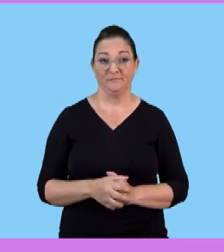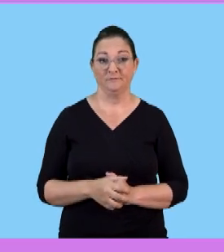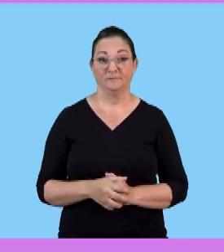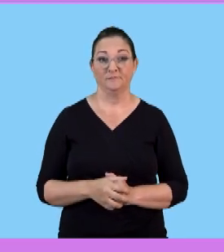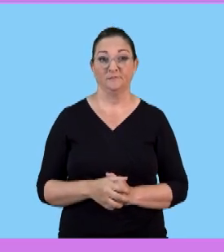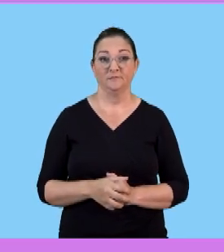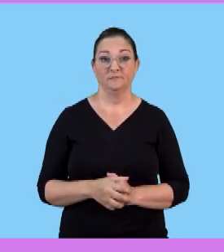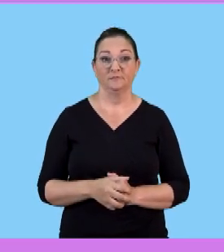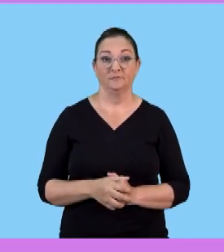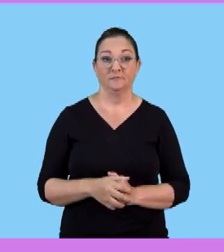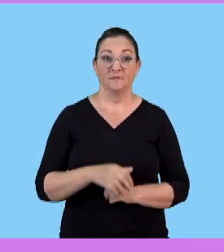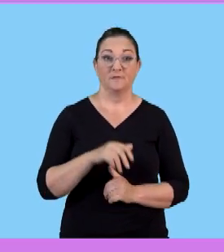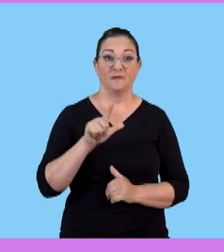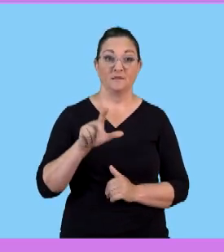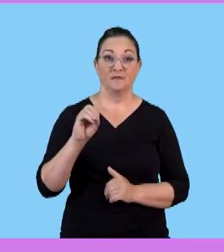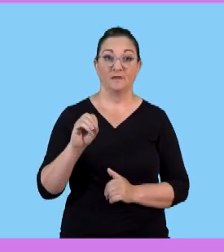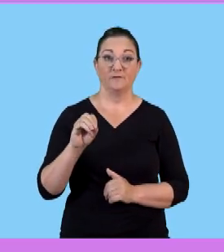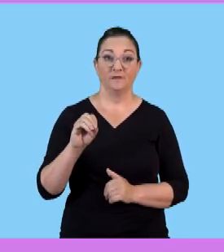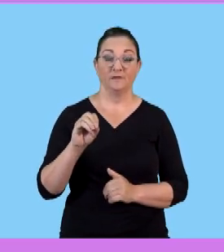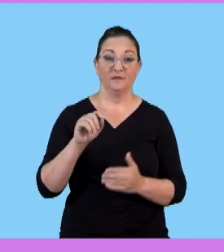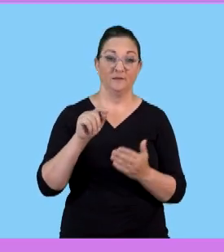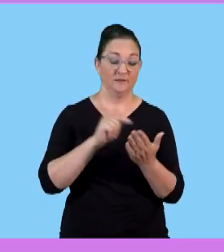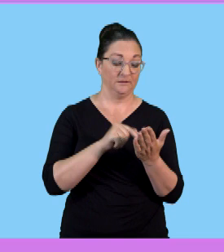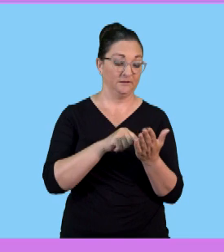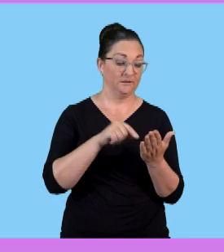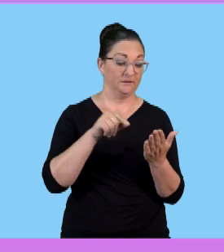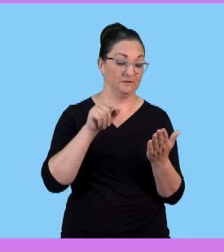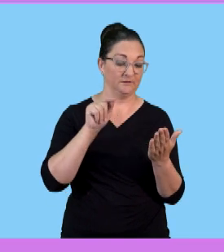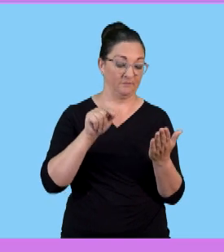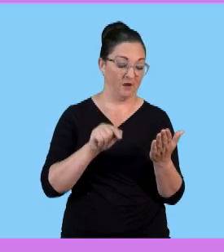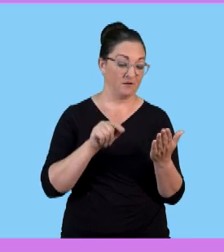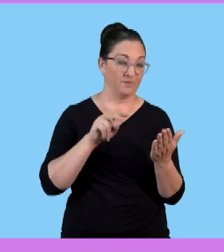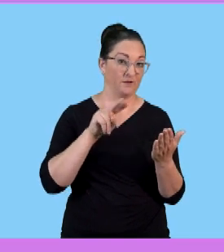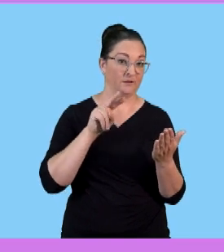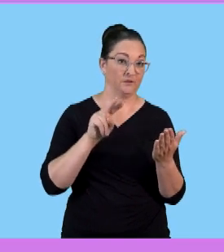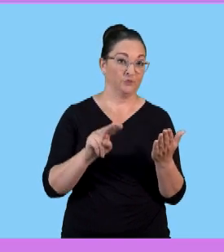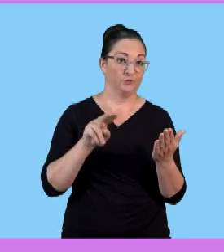24,22. Okay, so 70 divided by 24.22.